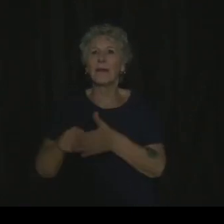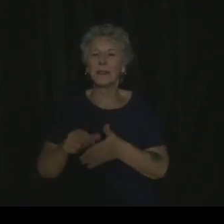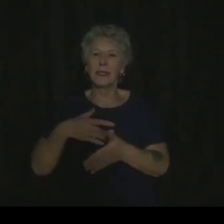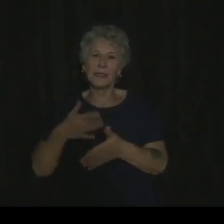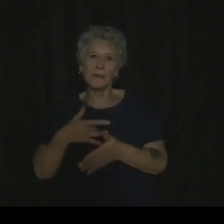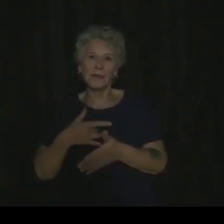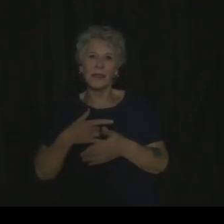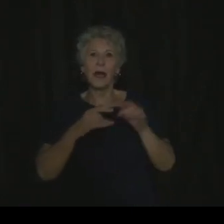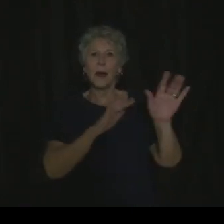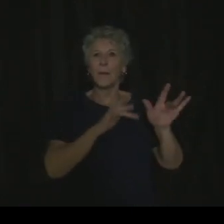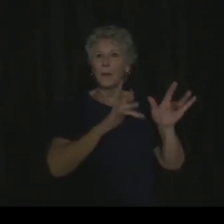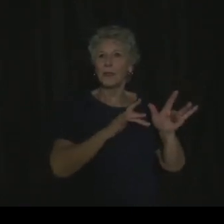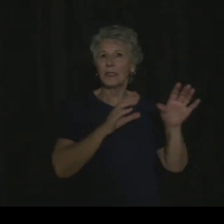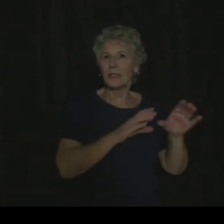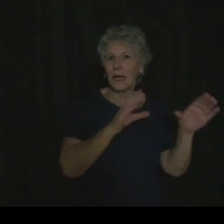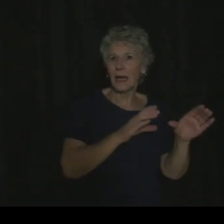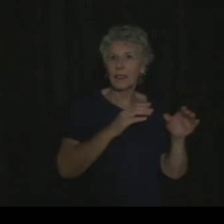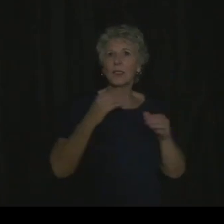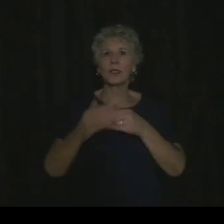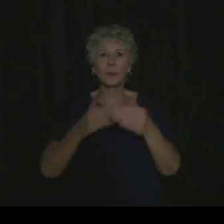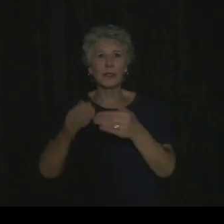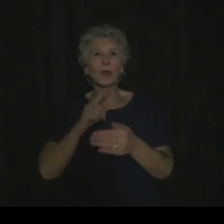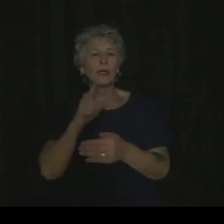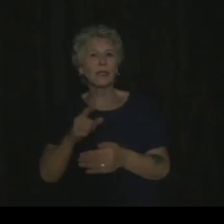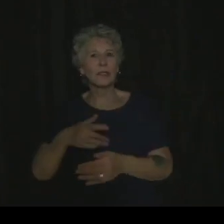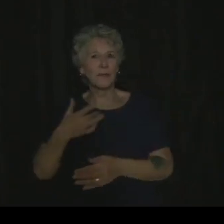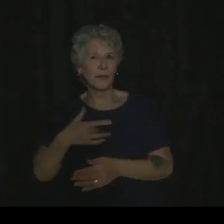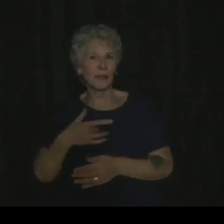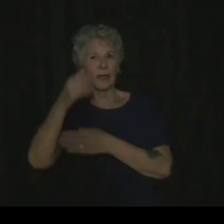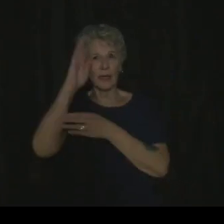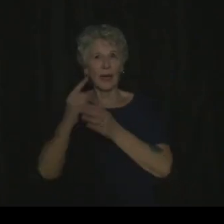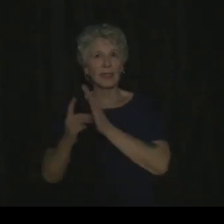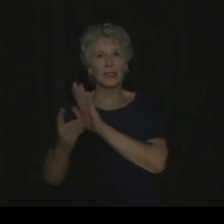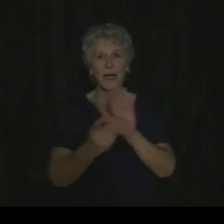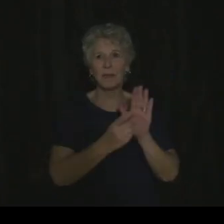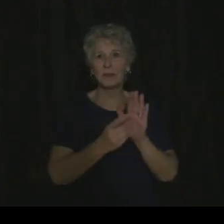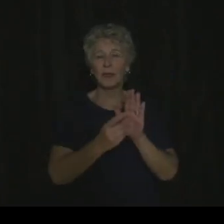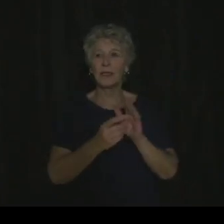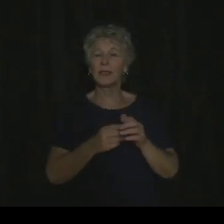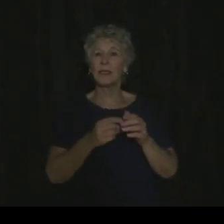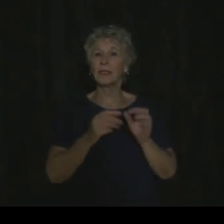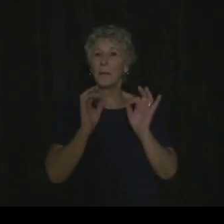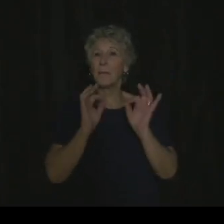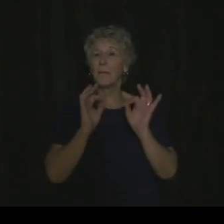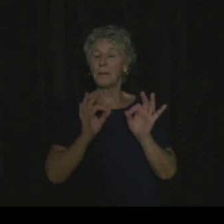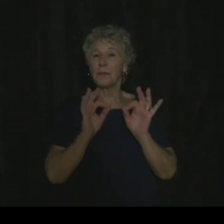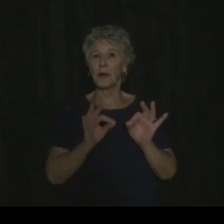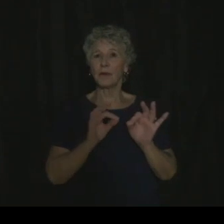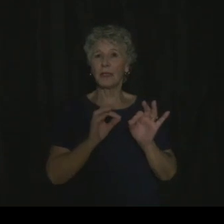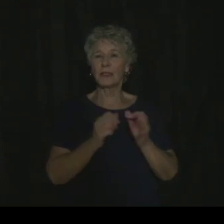act. Compassion is the feeling. And God demonstrates his sovereign choice by granting mercy